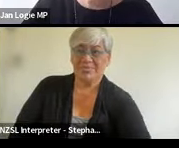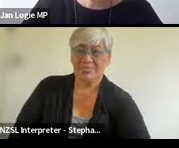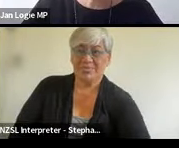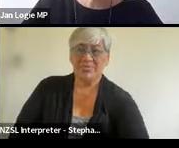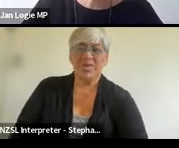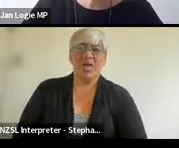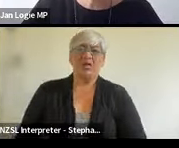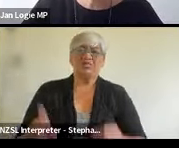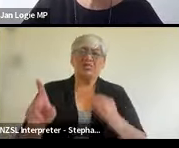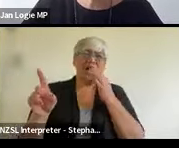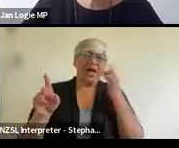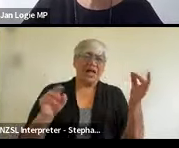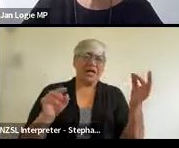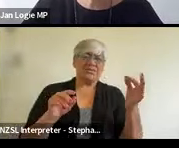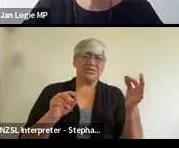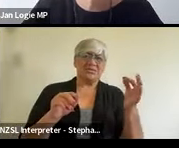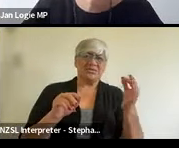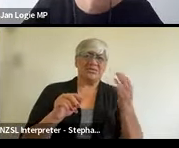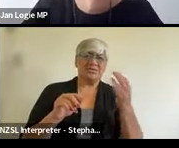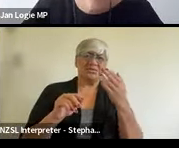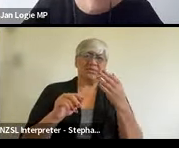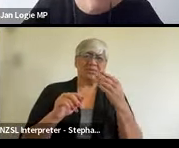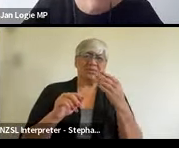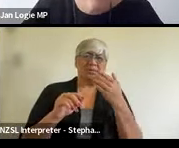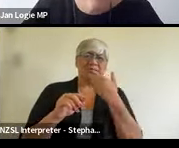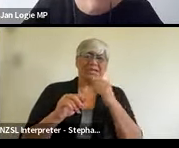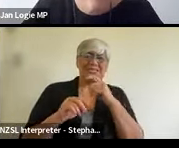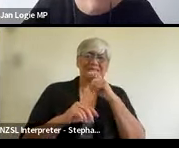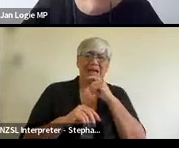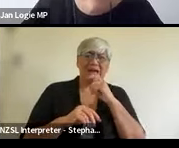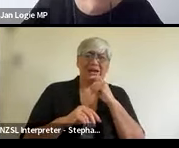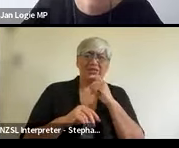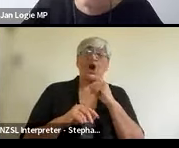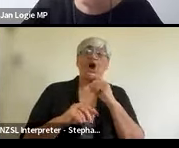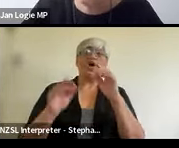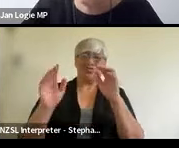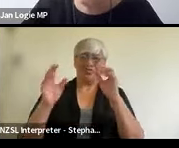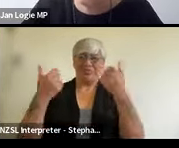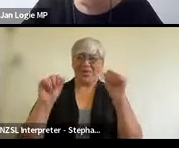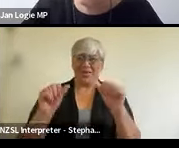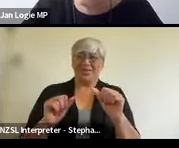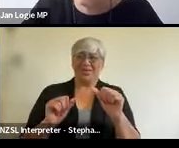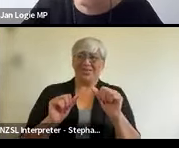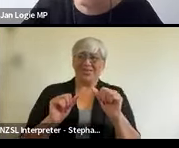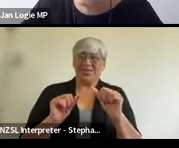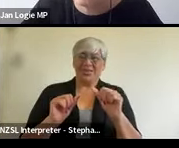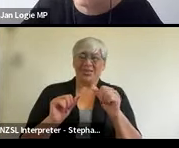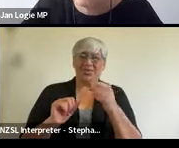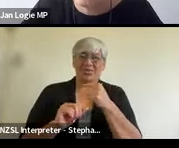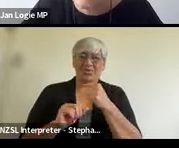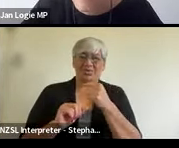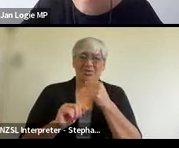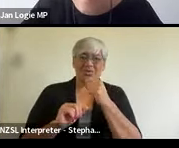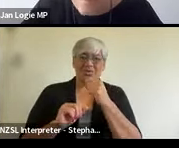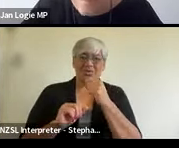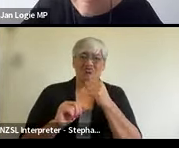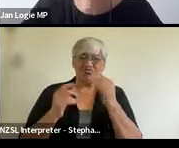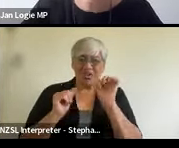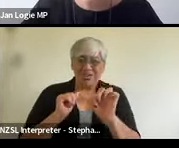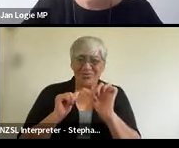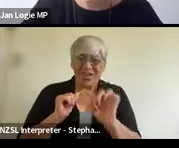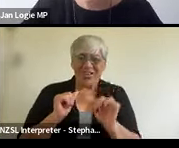Clarks, if you could have a... Oh, hello, Mary. You're off mute now. Right.